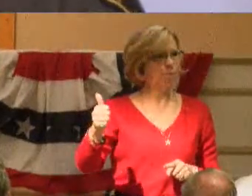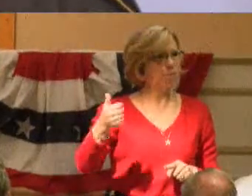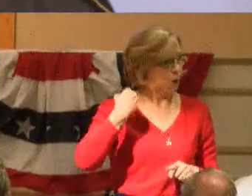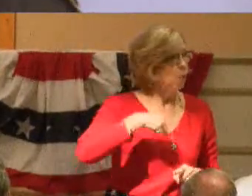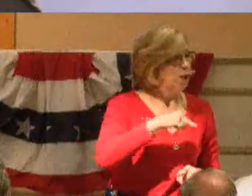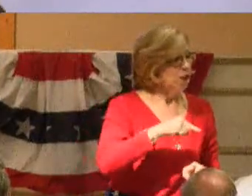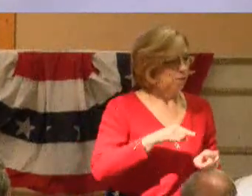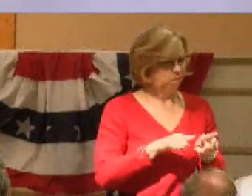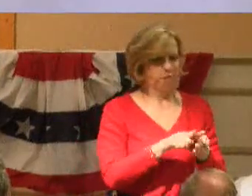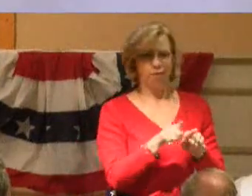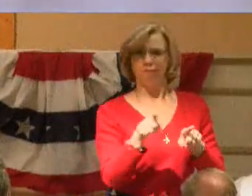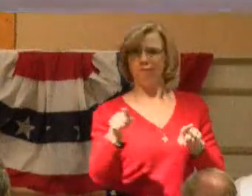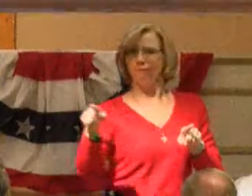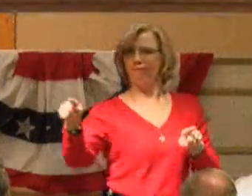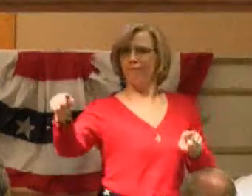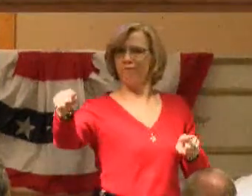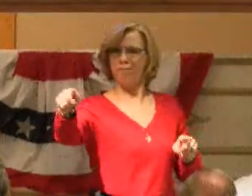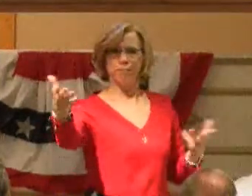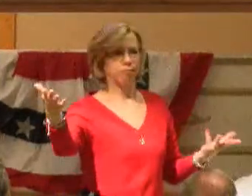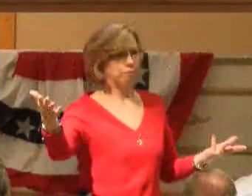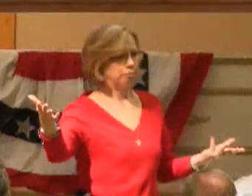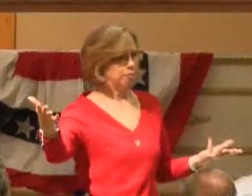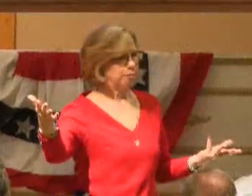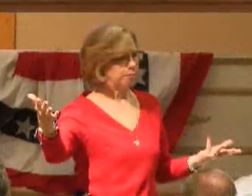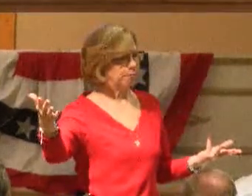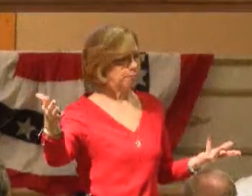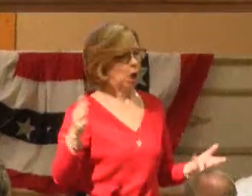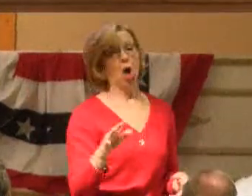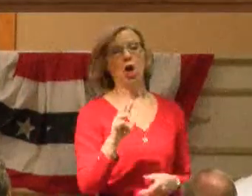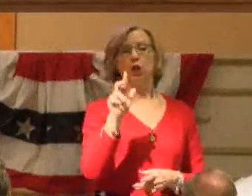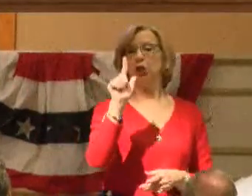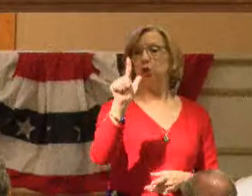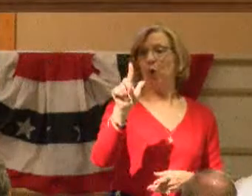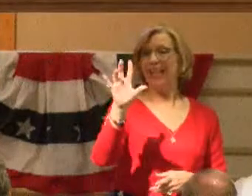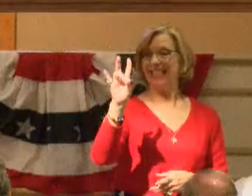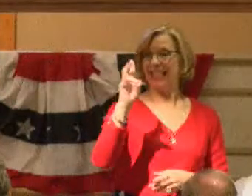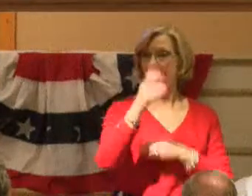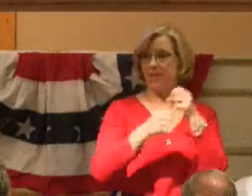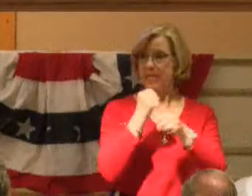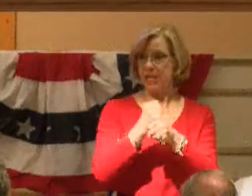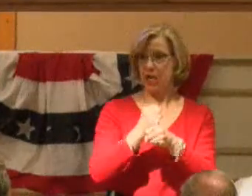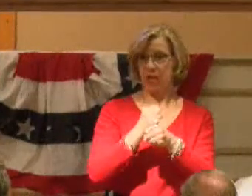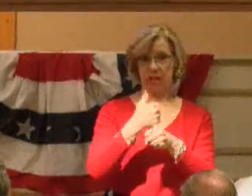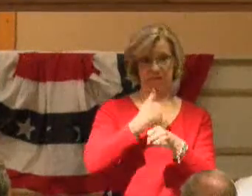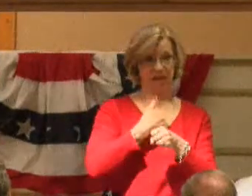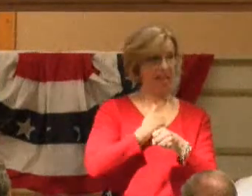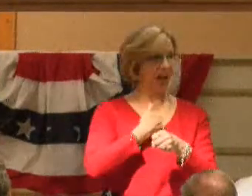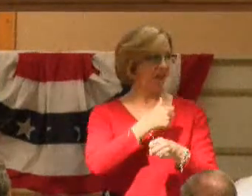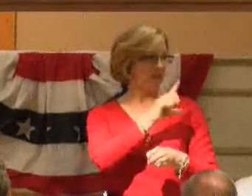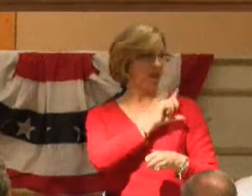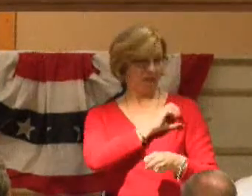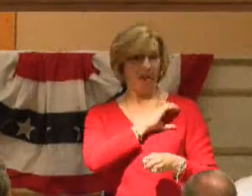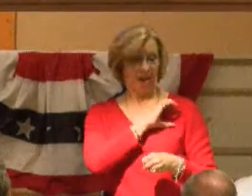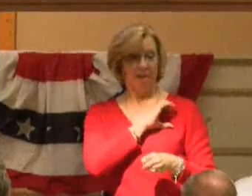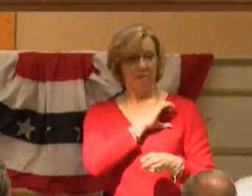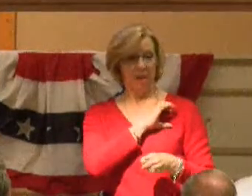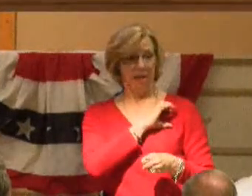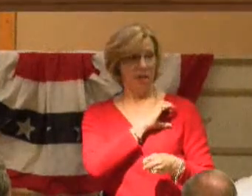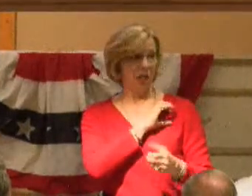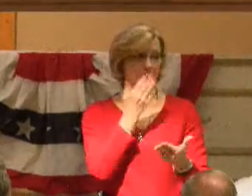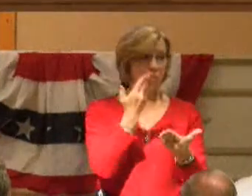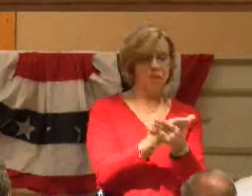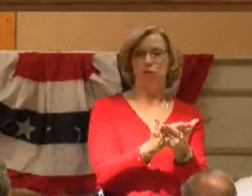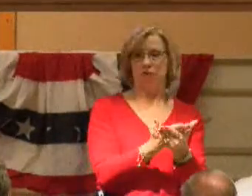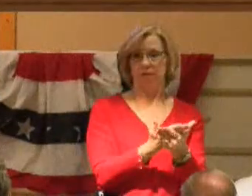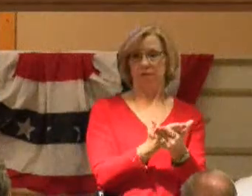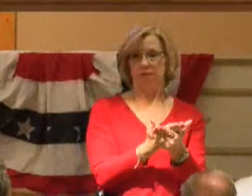wrong direction. 27 years in law enforcement has shown me and proven to me this fact is